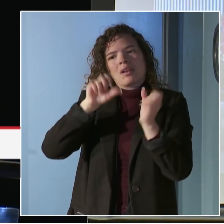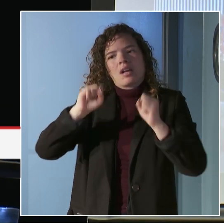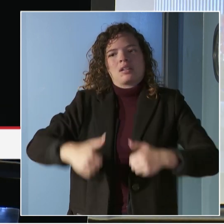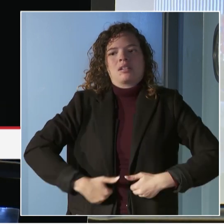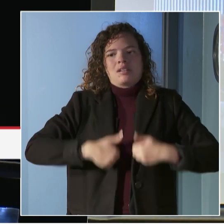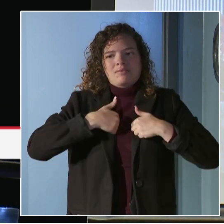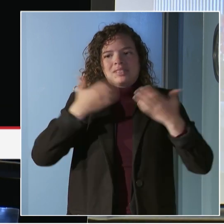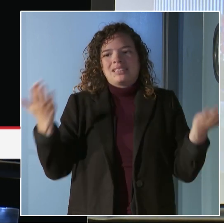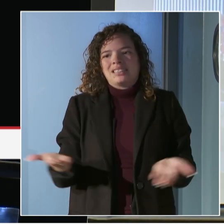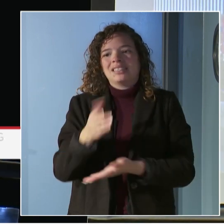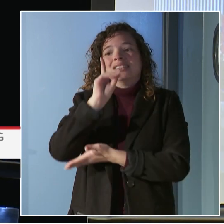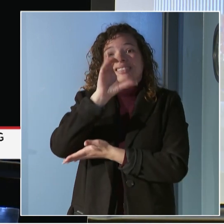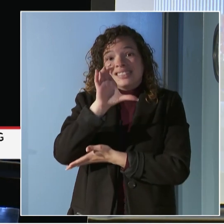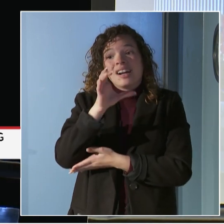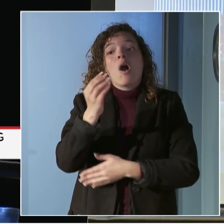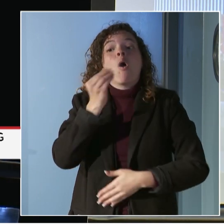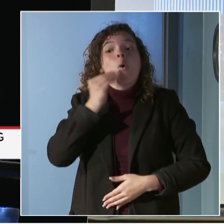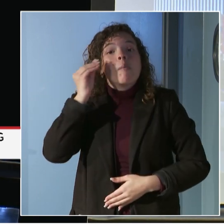homes.